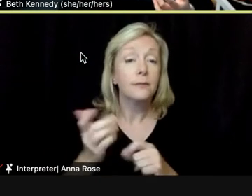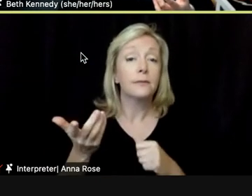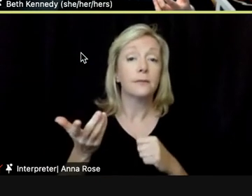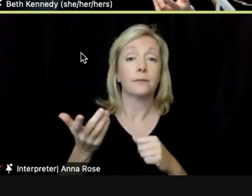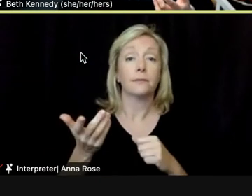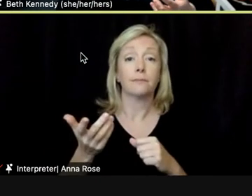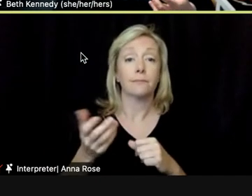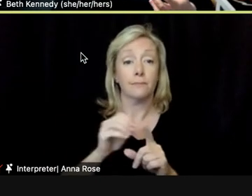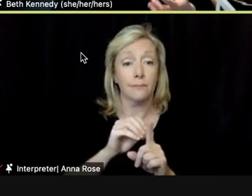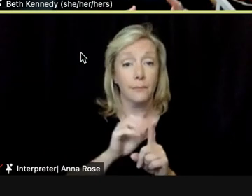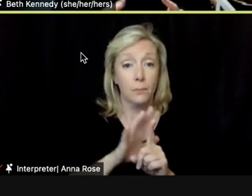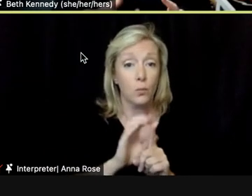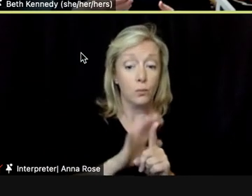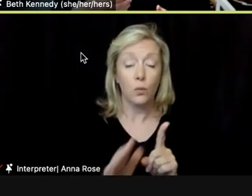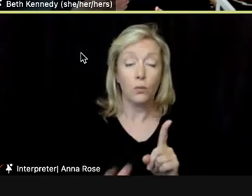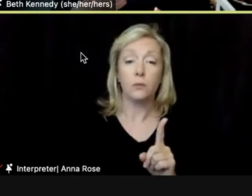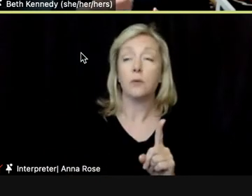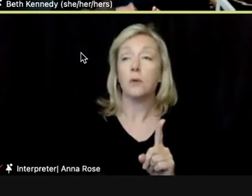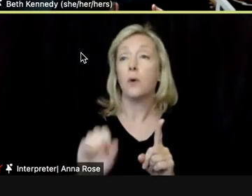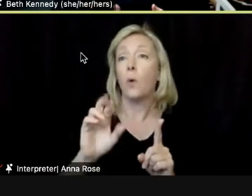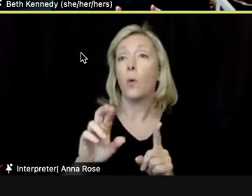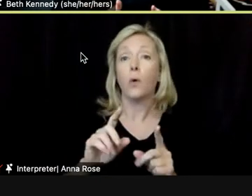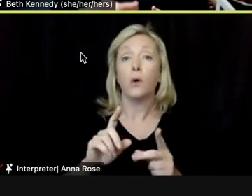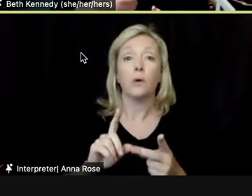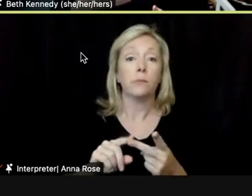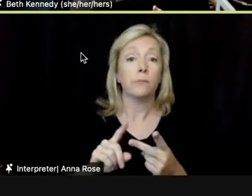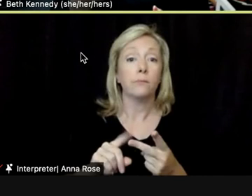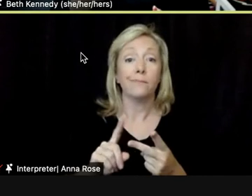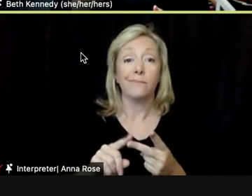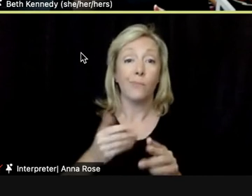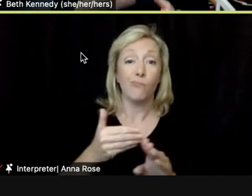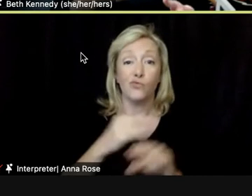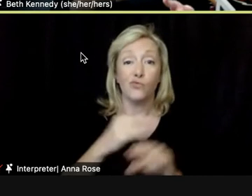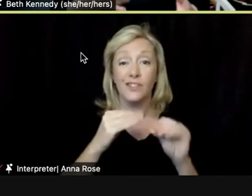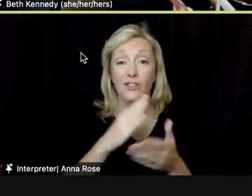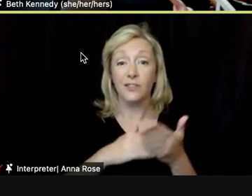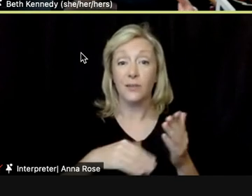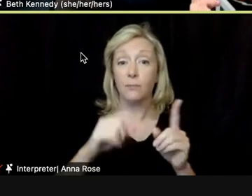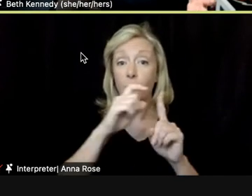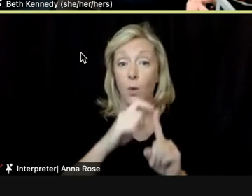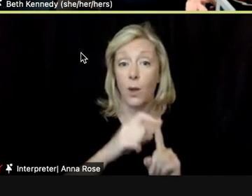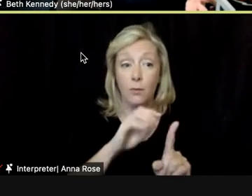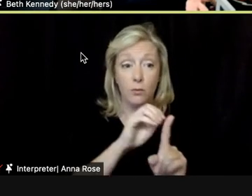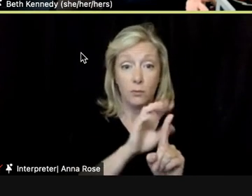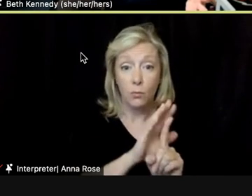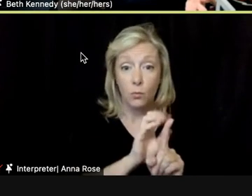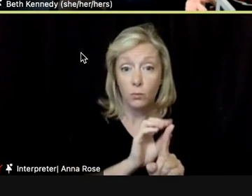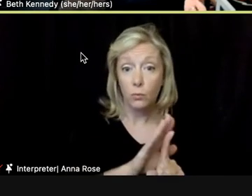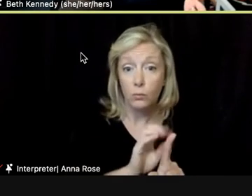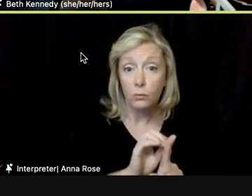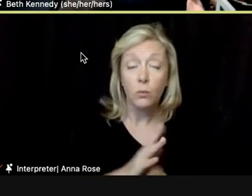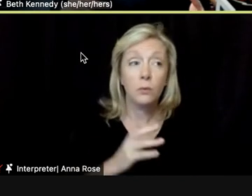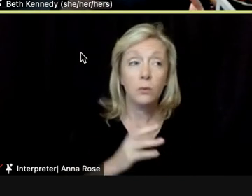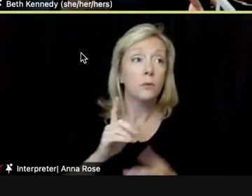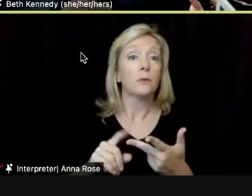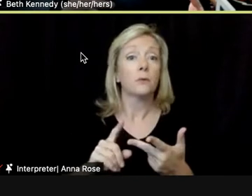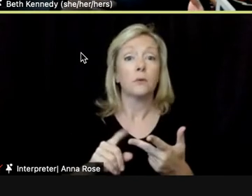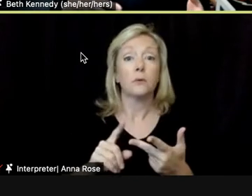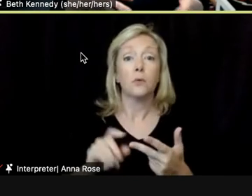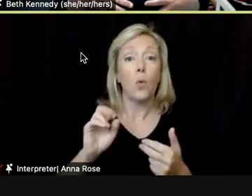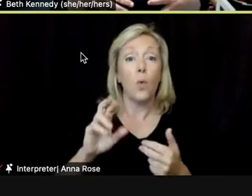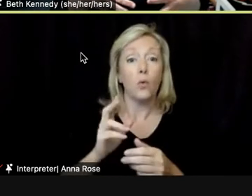they engage with the group. It might be teaching some vocabulary. It might be whatever, making some high